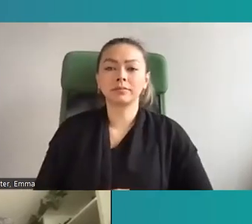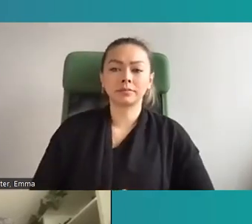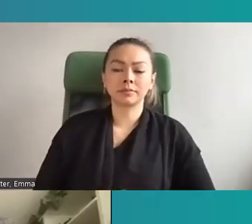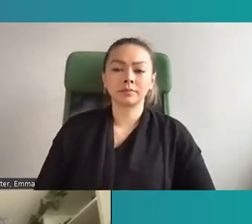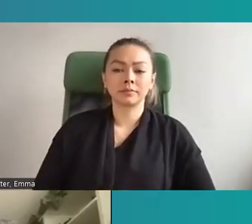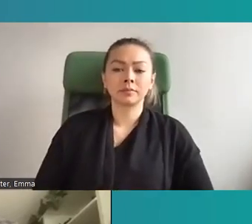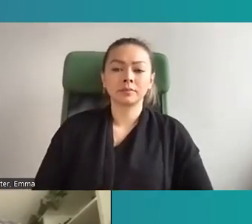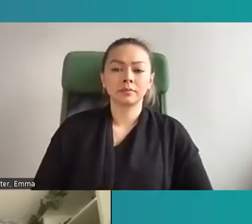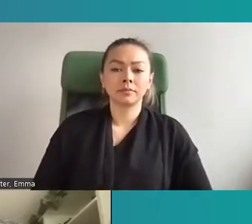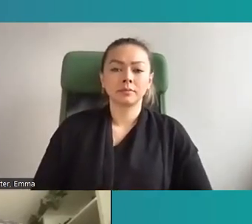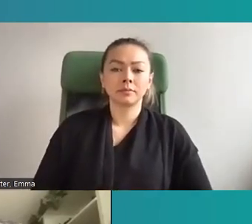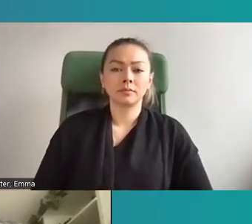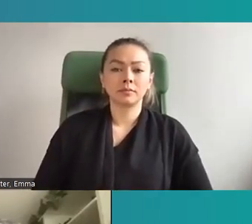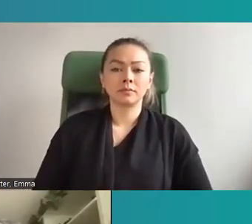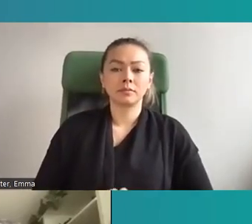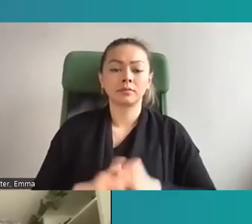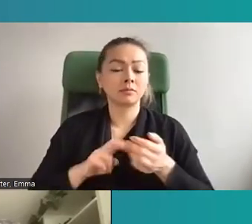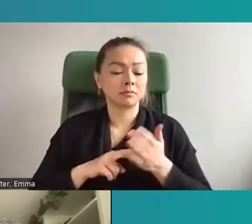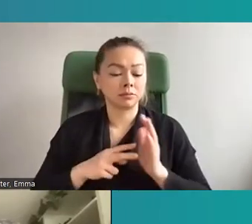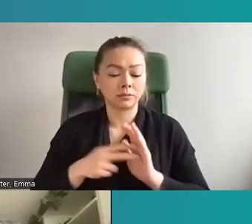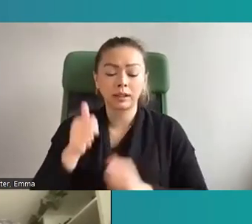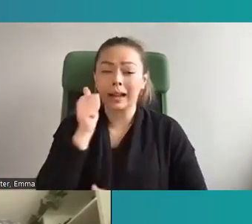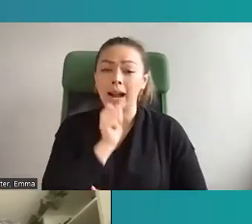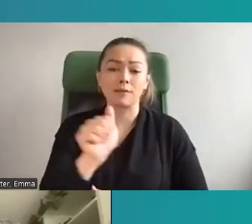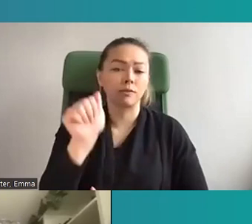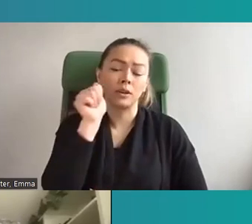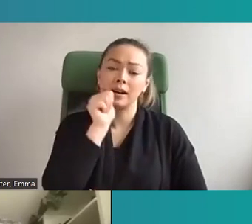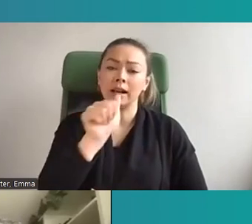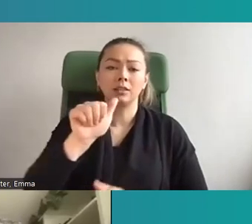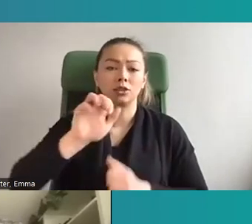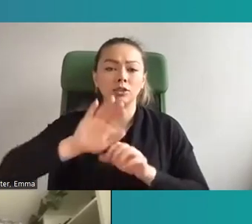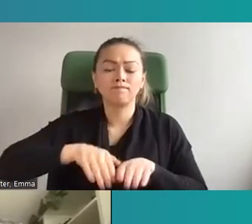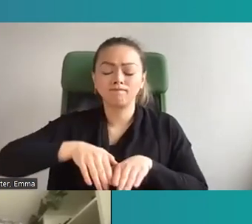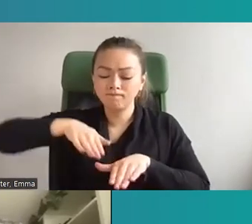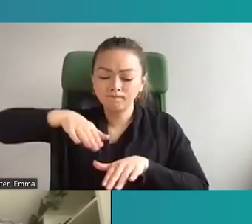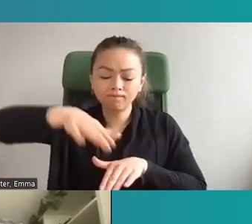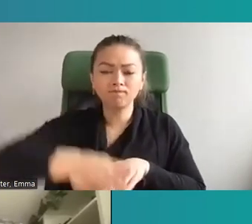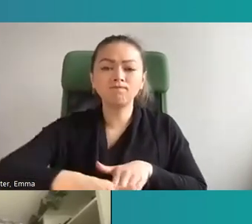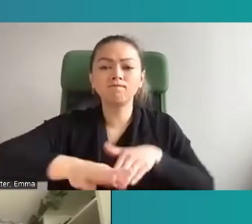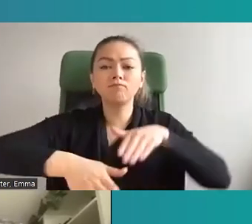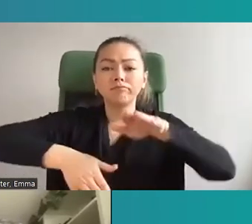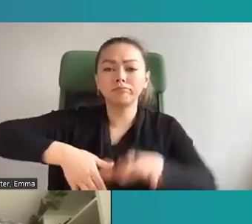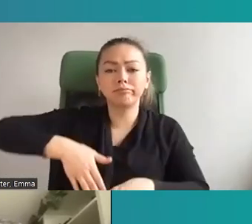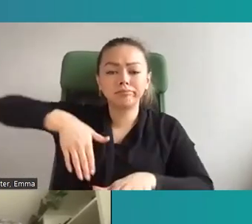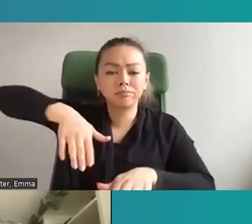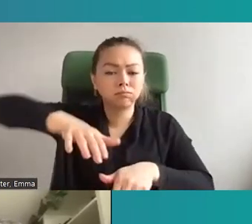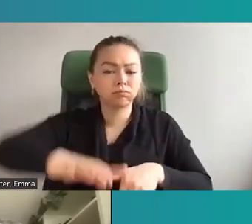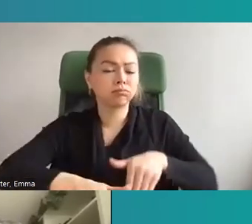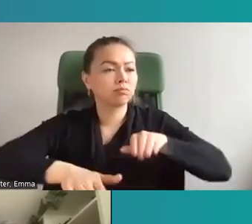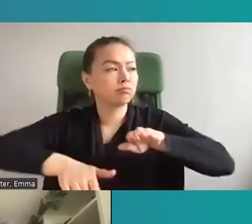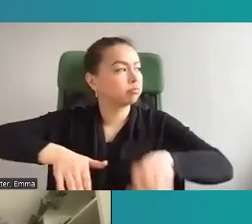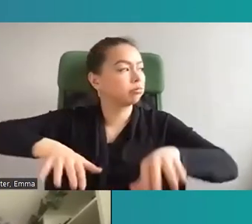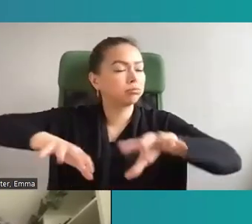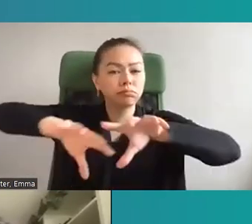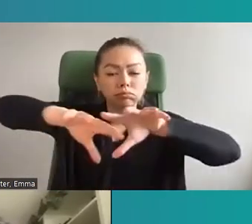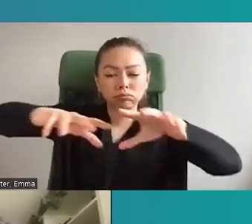we step off of her every day. And as we walk, we massage her body. She's our foundation and was